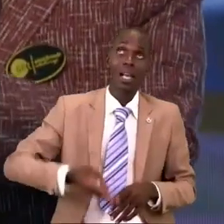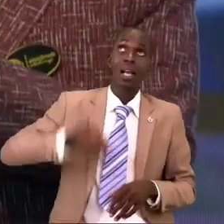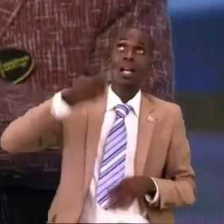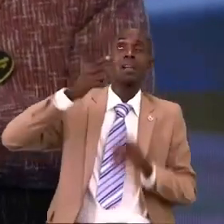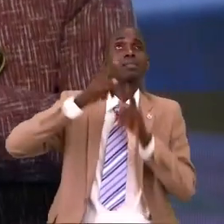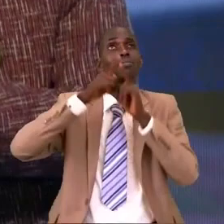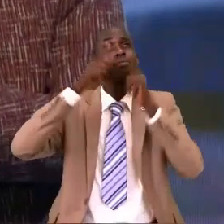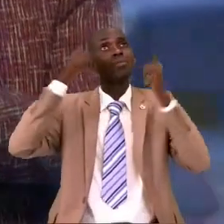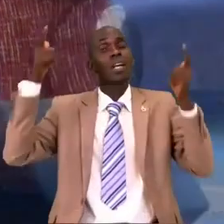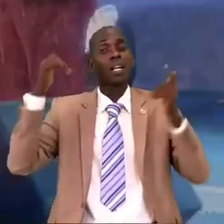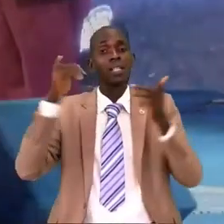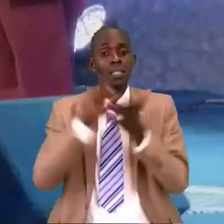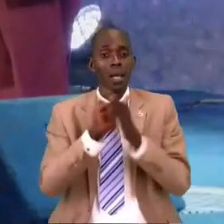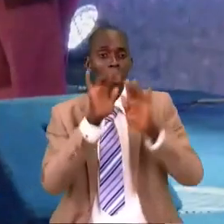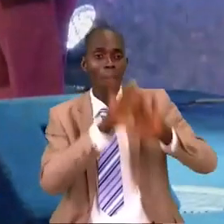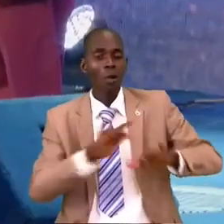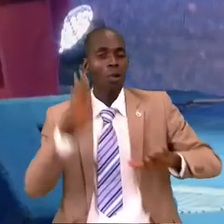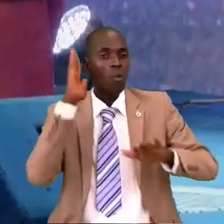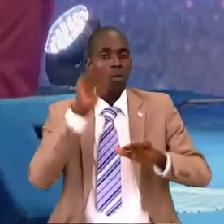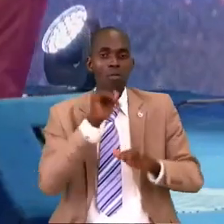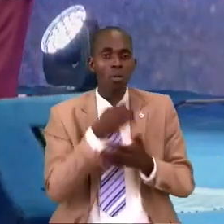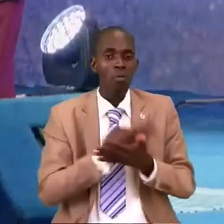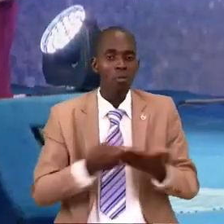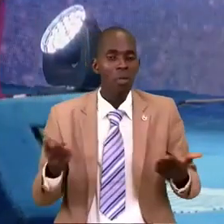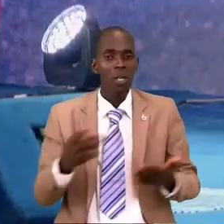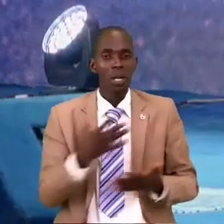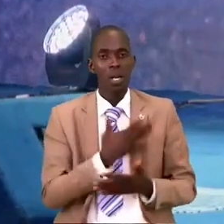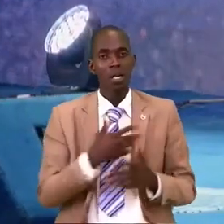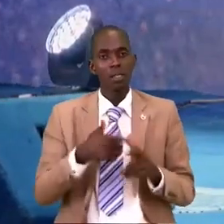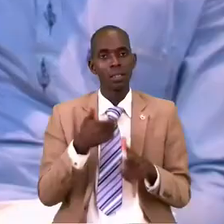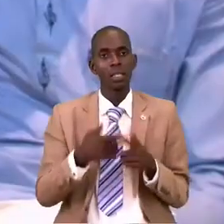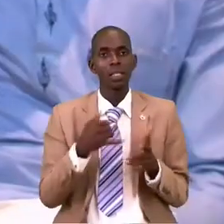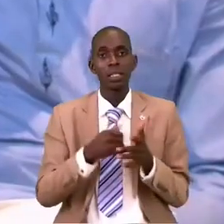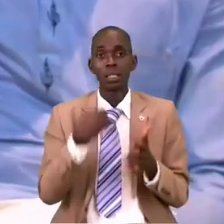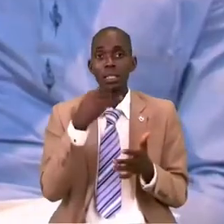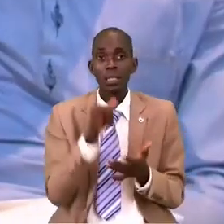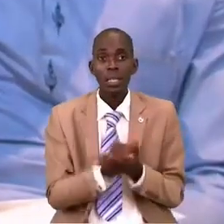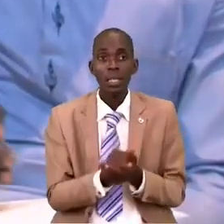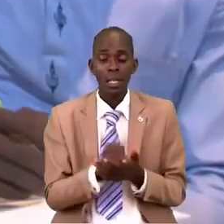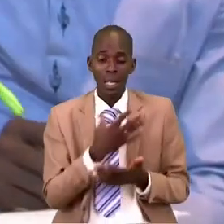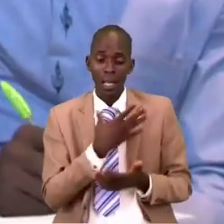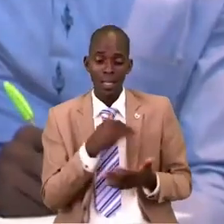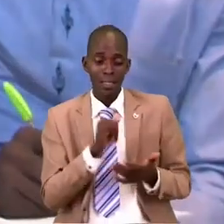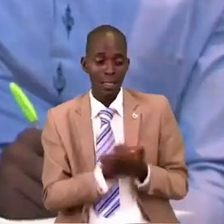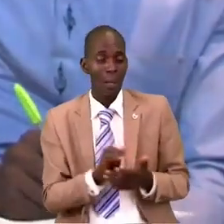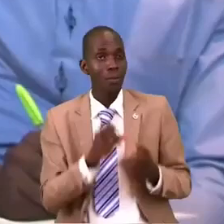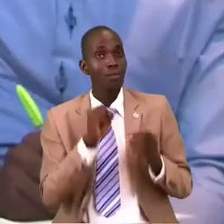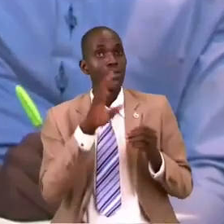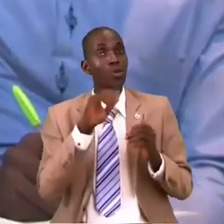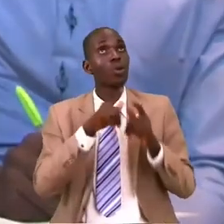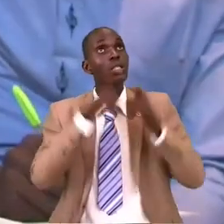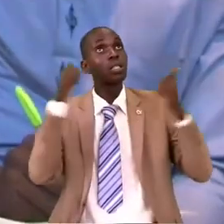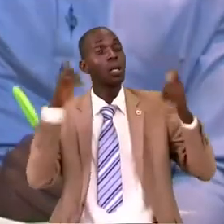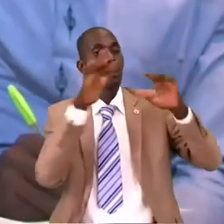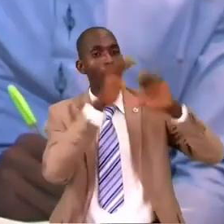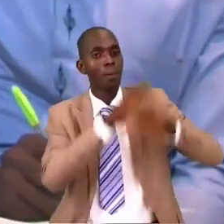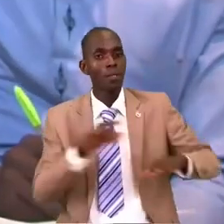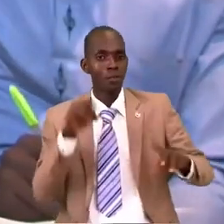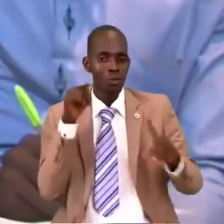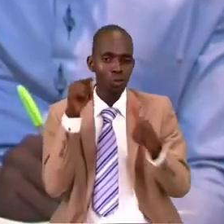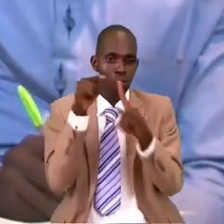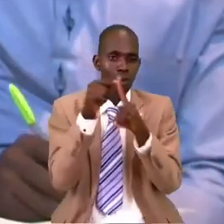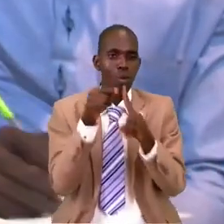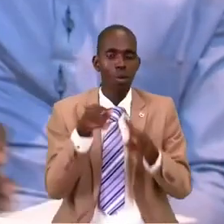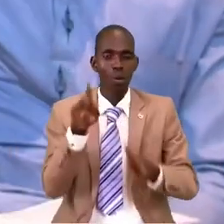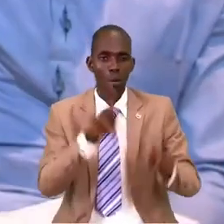mercy towards them that fear him. Look at verse 17. In verse 17, it says,